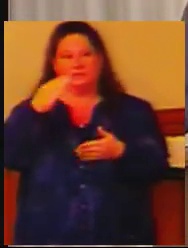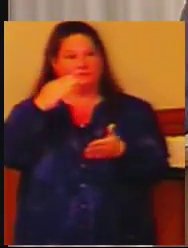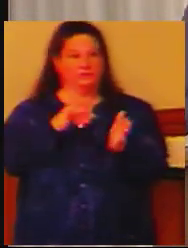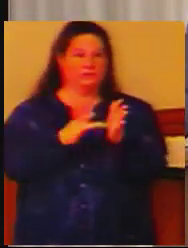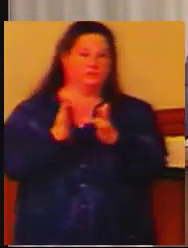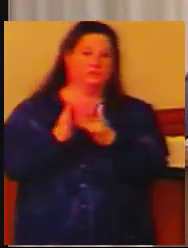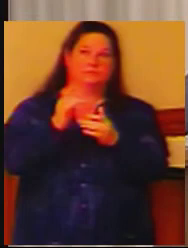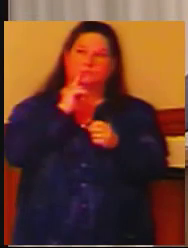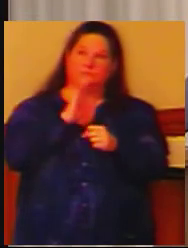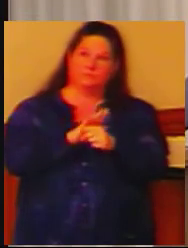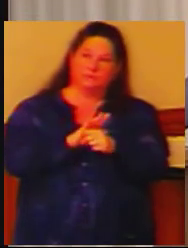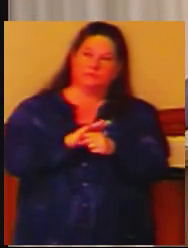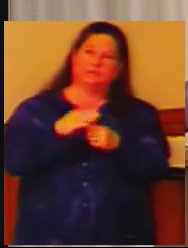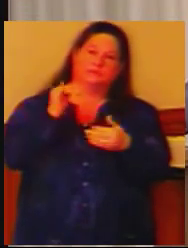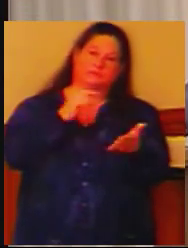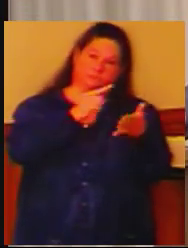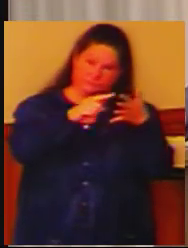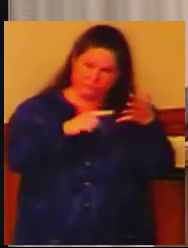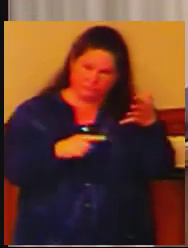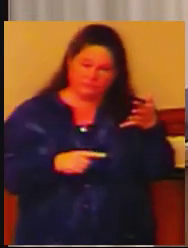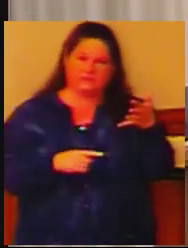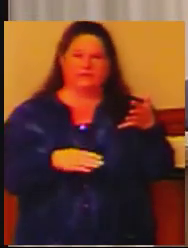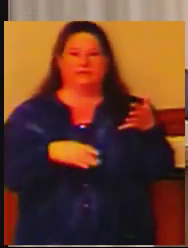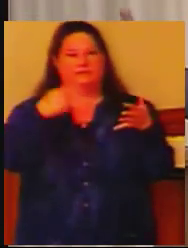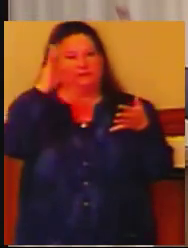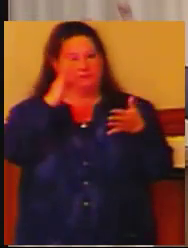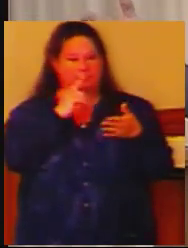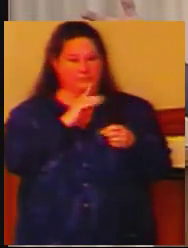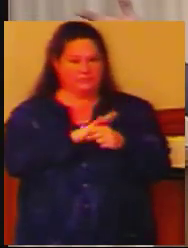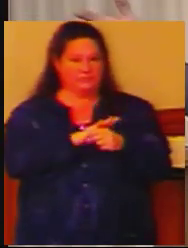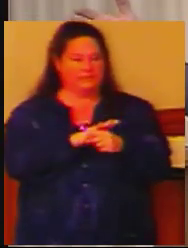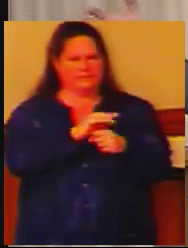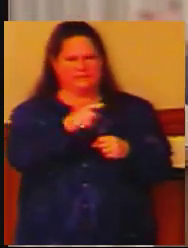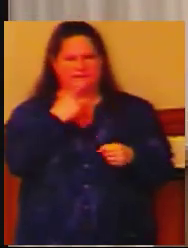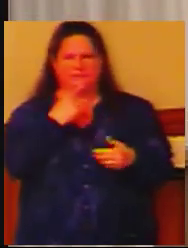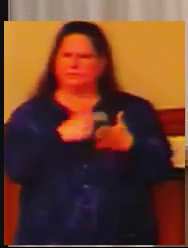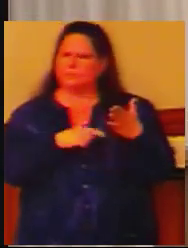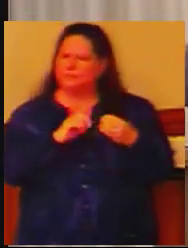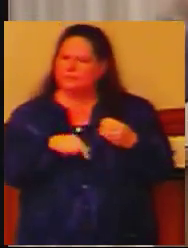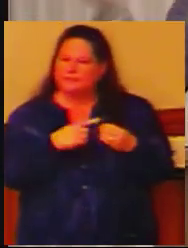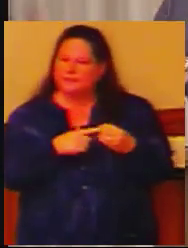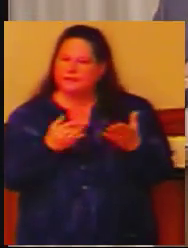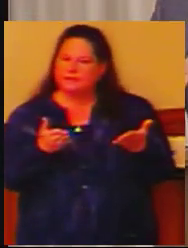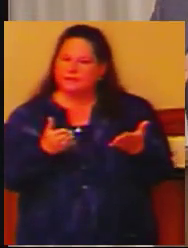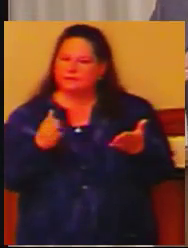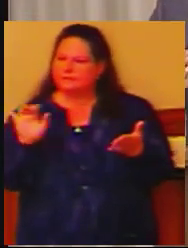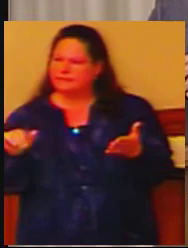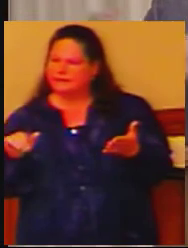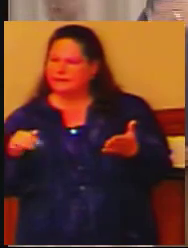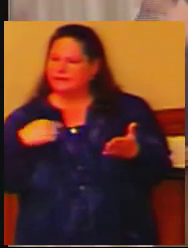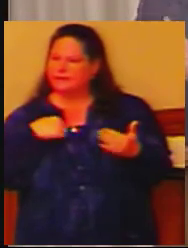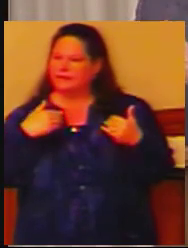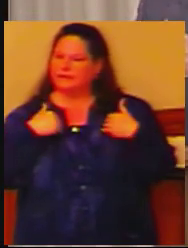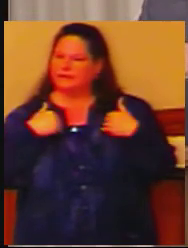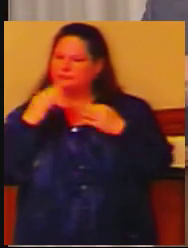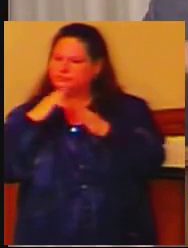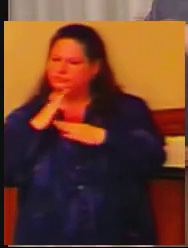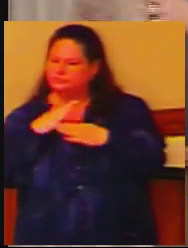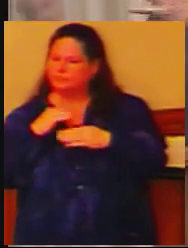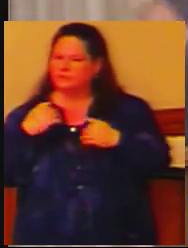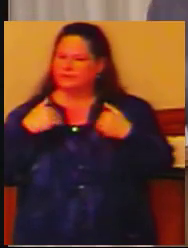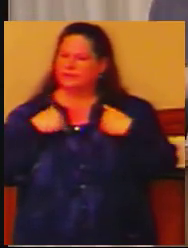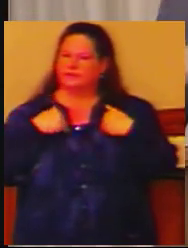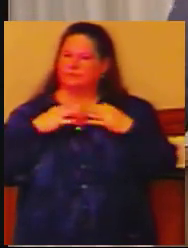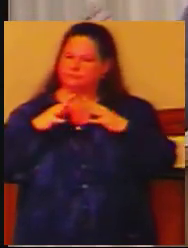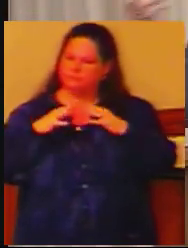this. And then when they say, well, what about, what always comes up when you do this is, what about this? I have this trouble. I have a broken